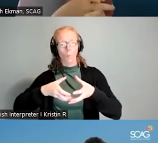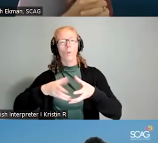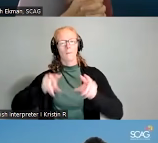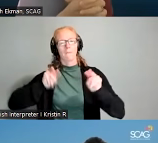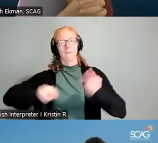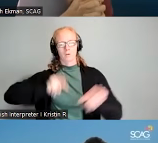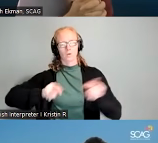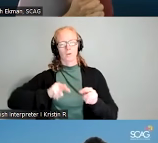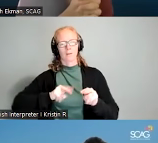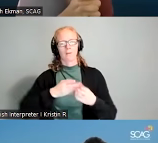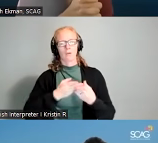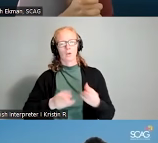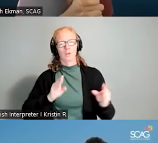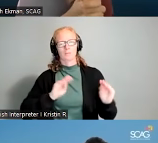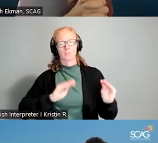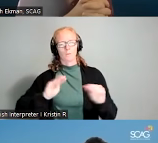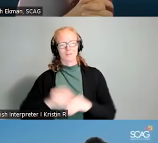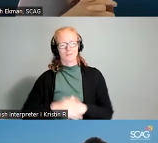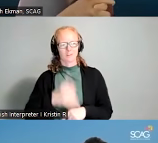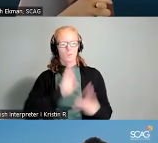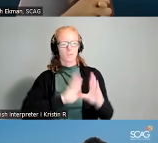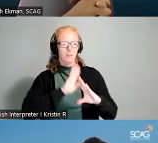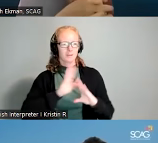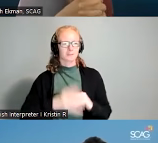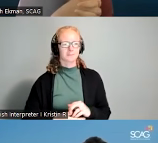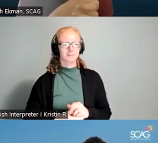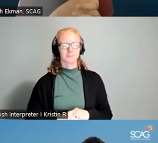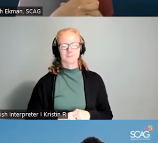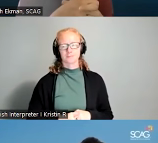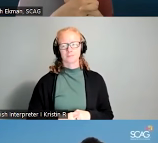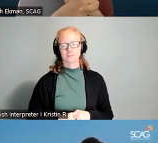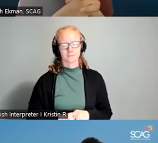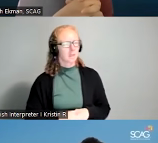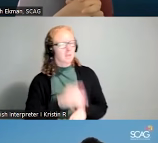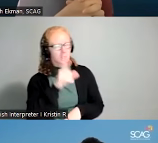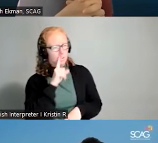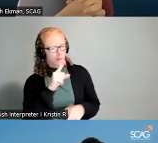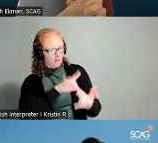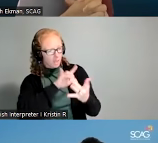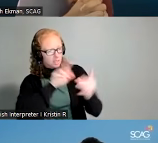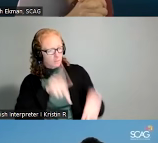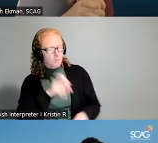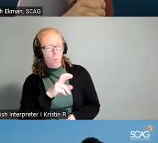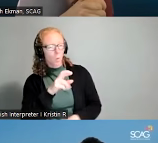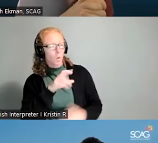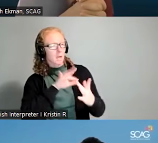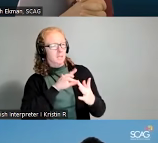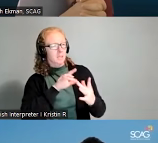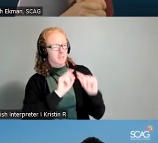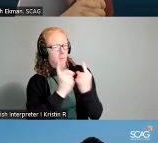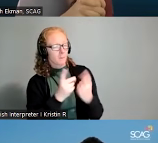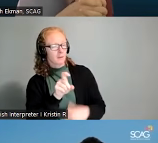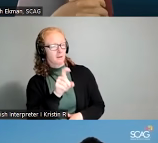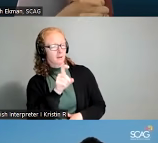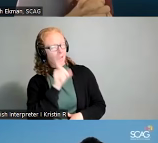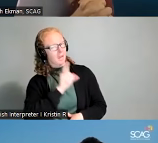monitoring the goods movement development of goods movement projects. Is there a contact person or a contact department